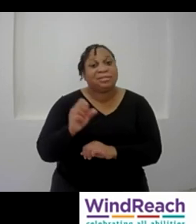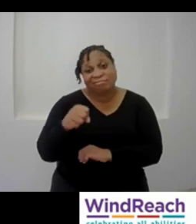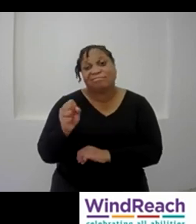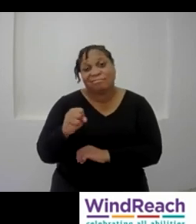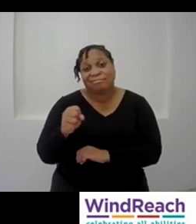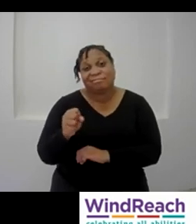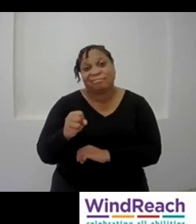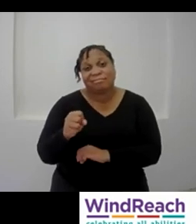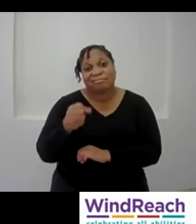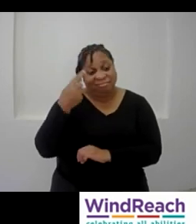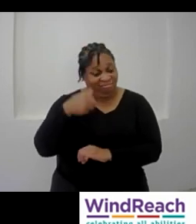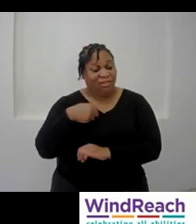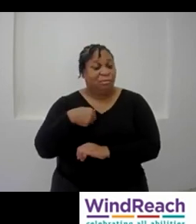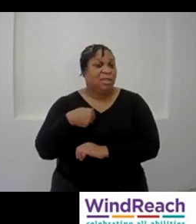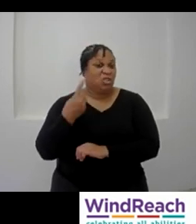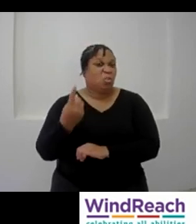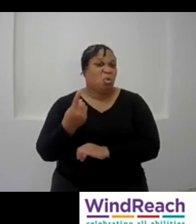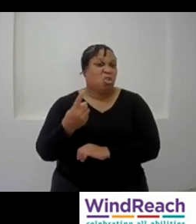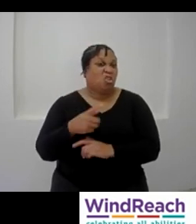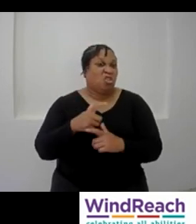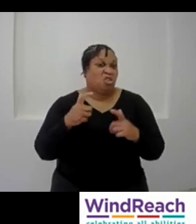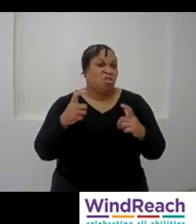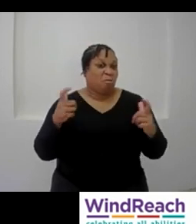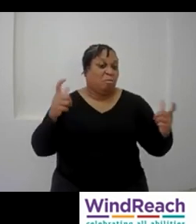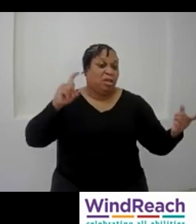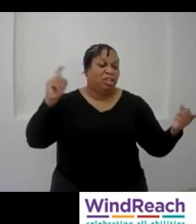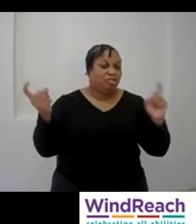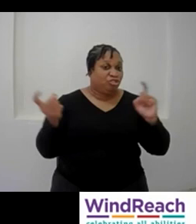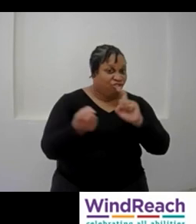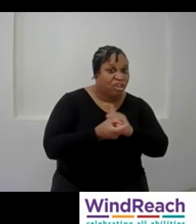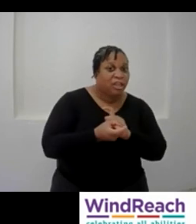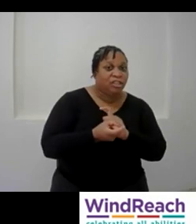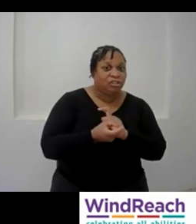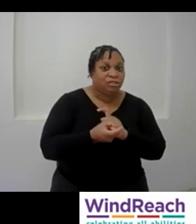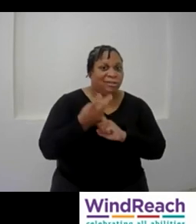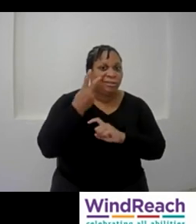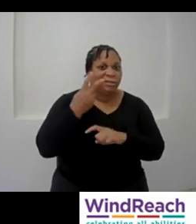So for me, that's been one of the biggest changes that I've seen in my career.